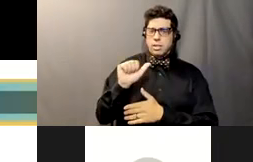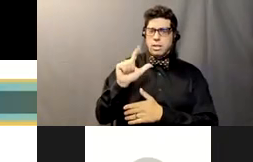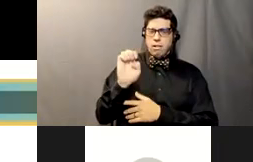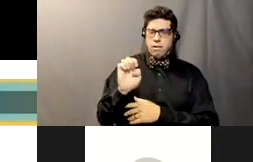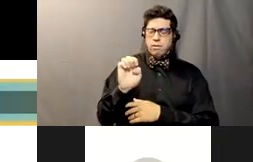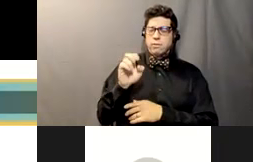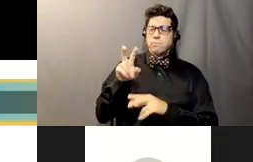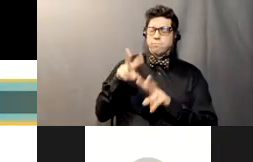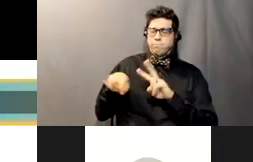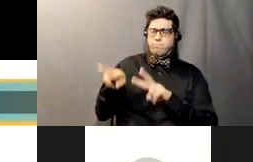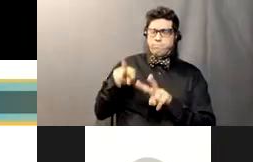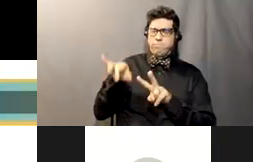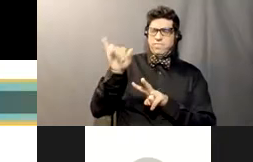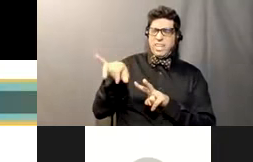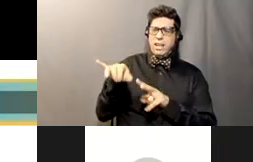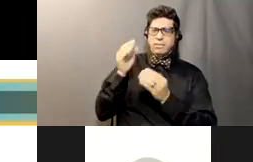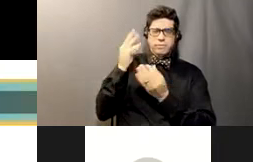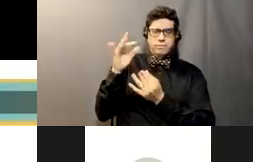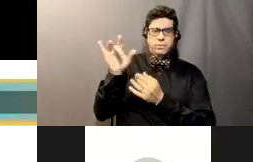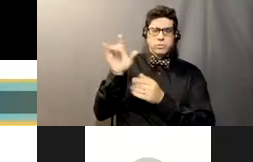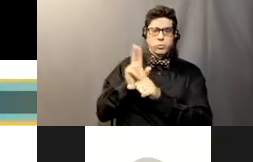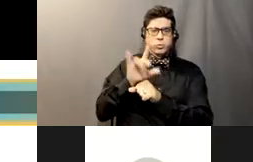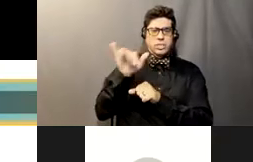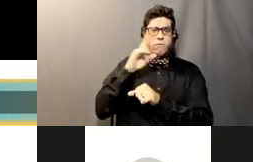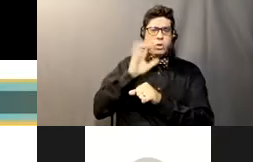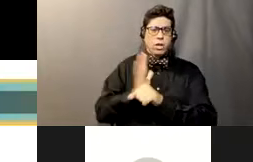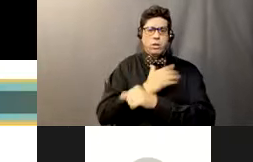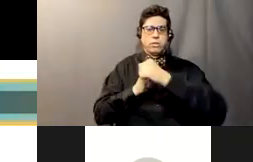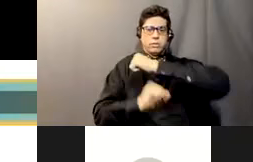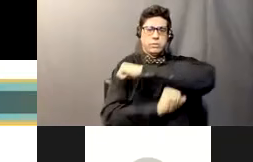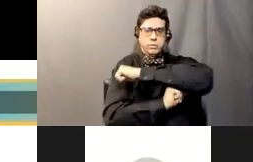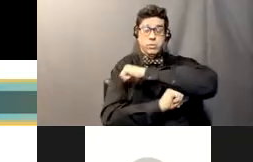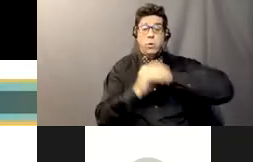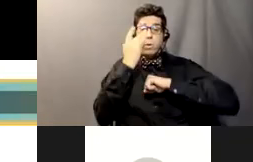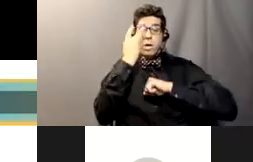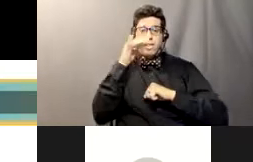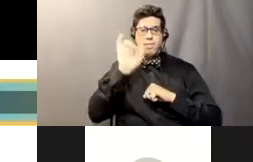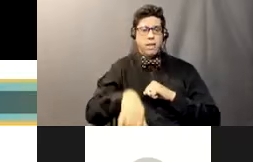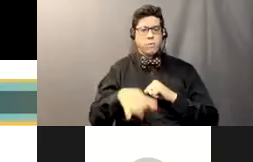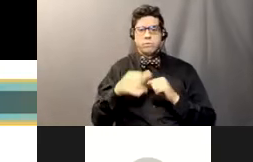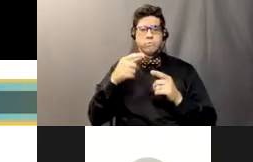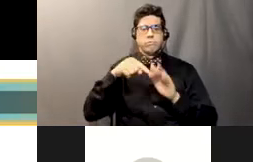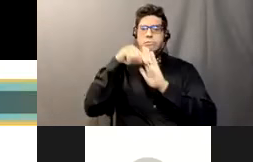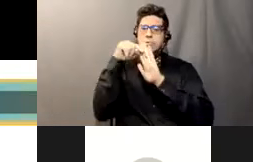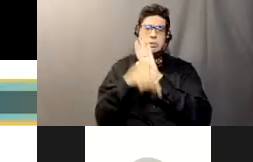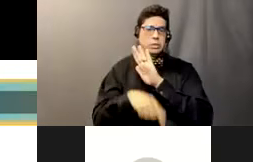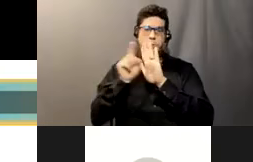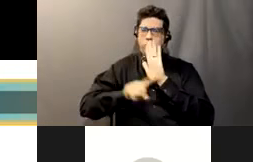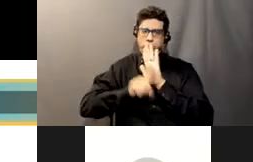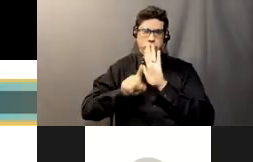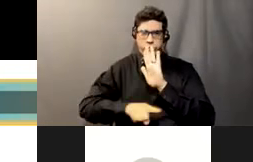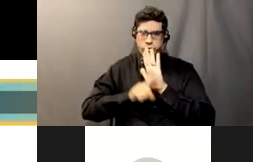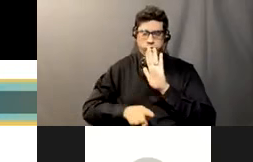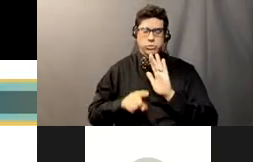We utilized this as our base because it's been heavily researched across different populations. We did develop a professional